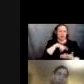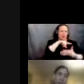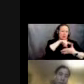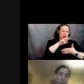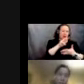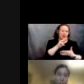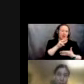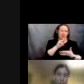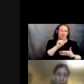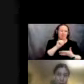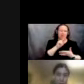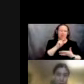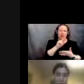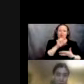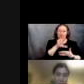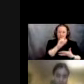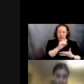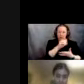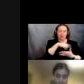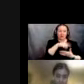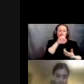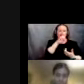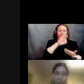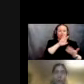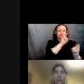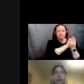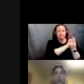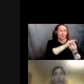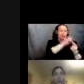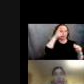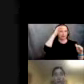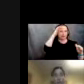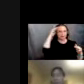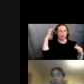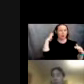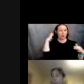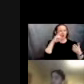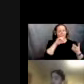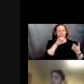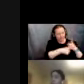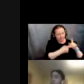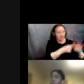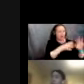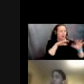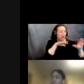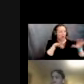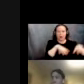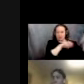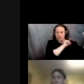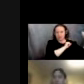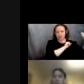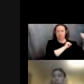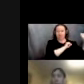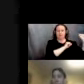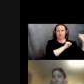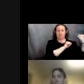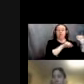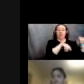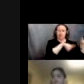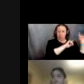the others stayed in Hawaii. And since they believed that they wouldn't be allowed to go